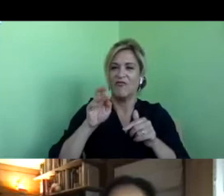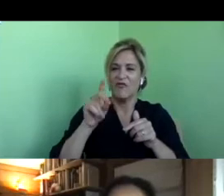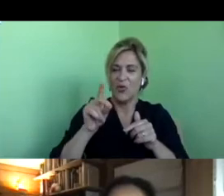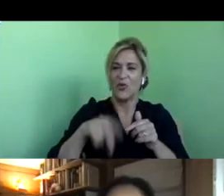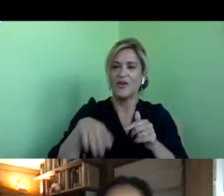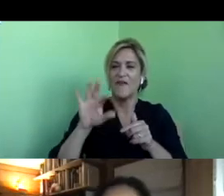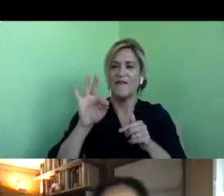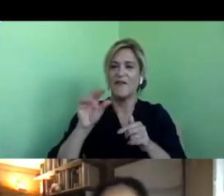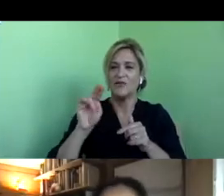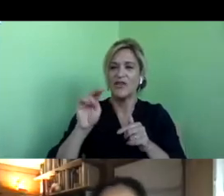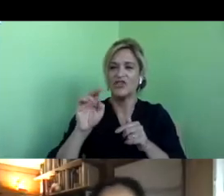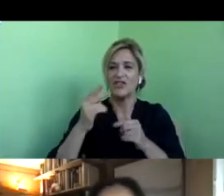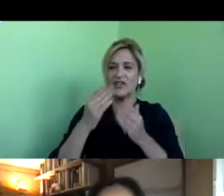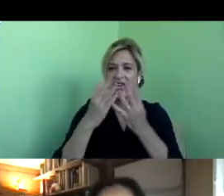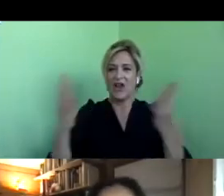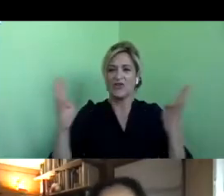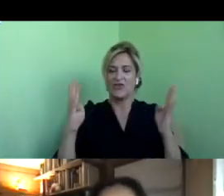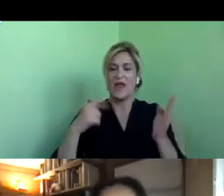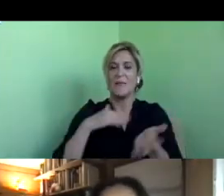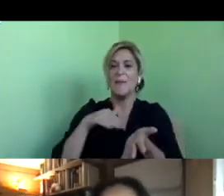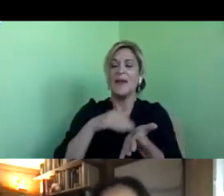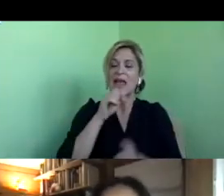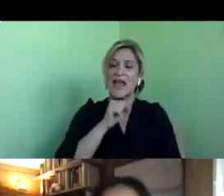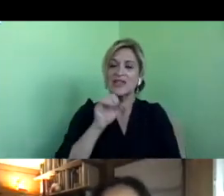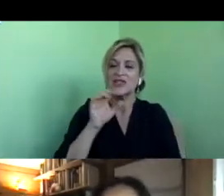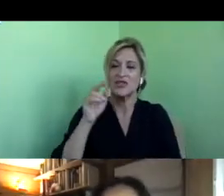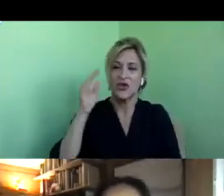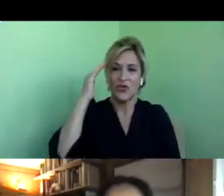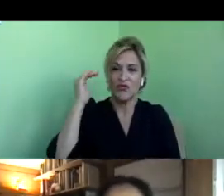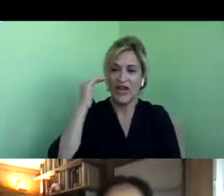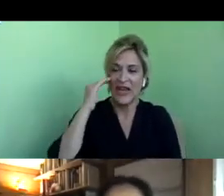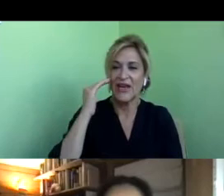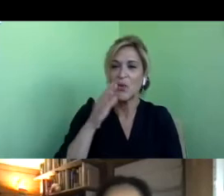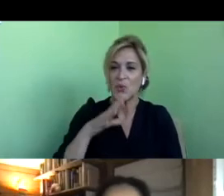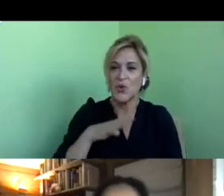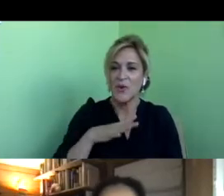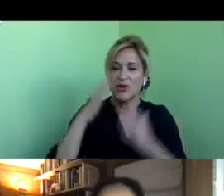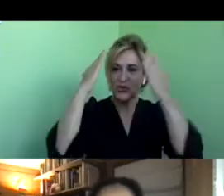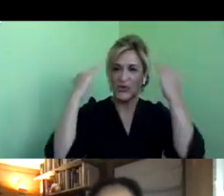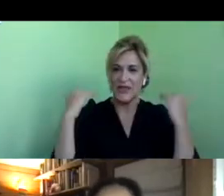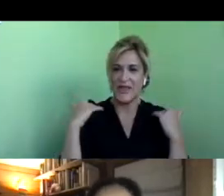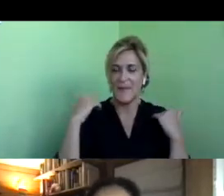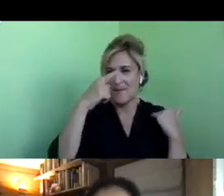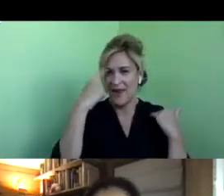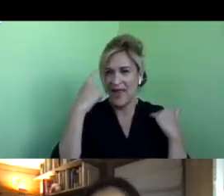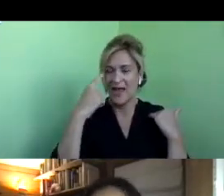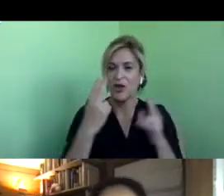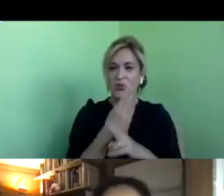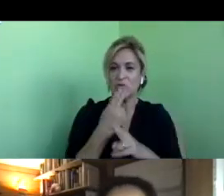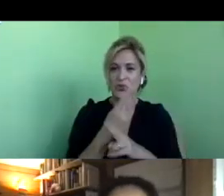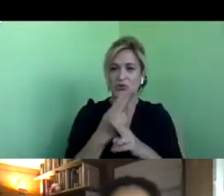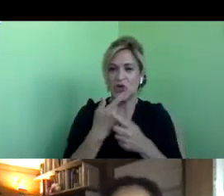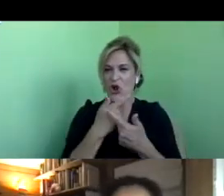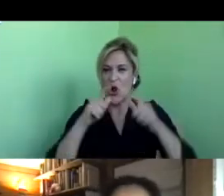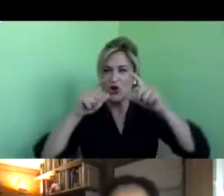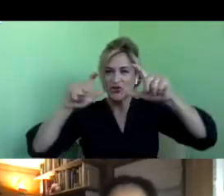I am a middle-aged Korean-American woman with shoulder-length straight black hair. I am wearing large framed pink glasses,